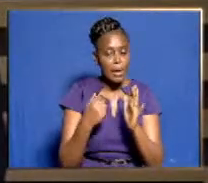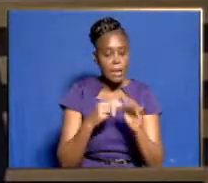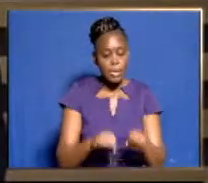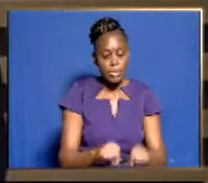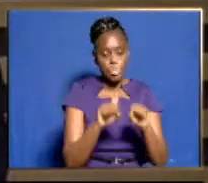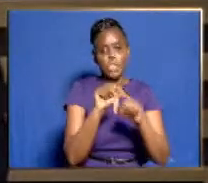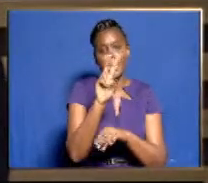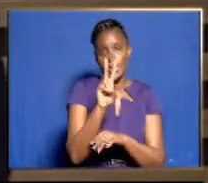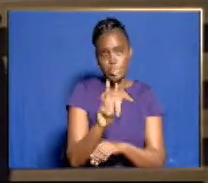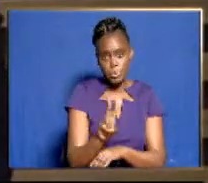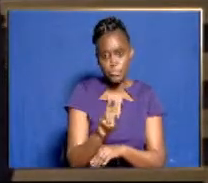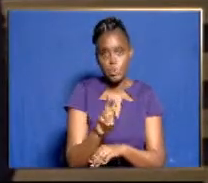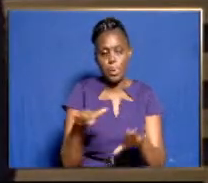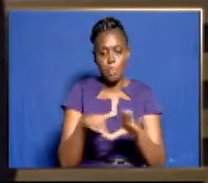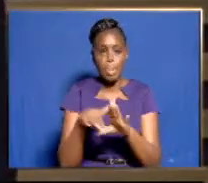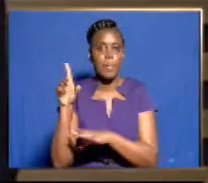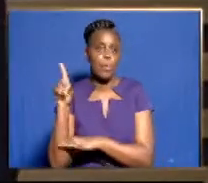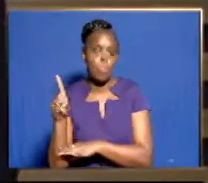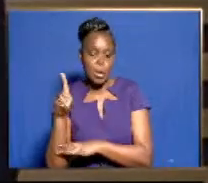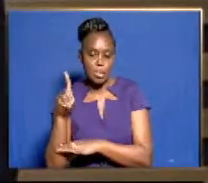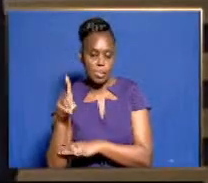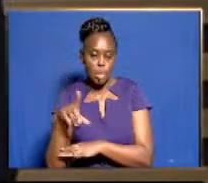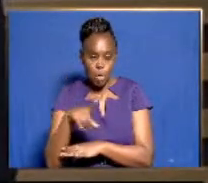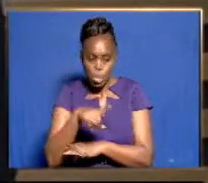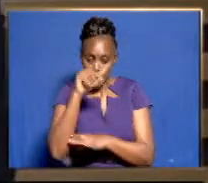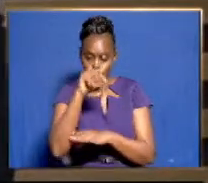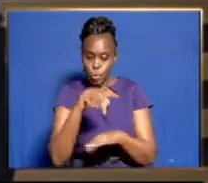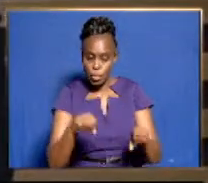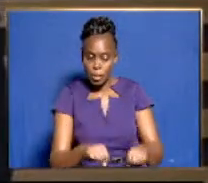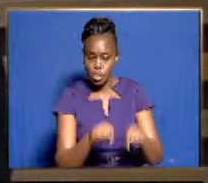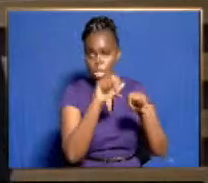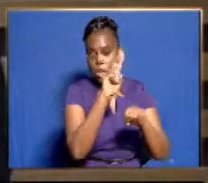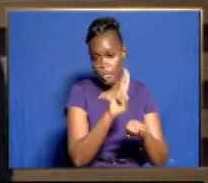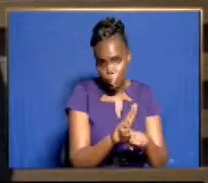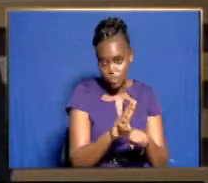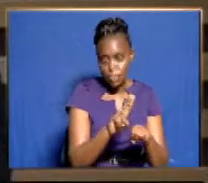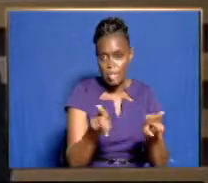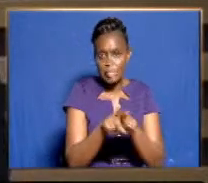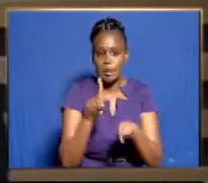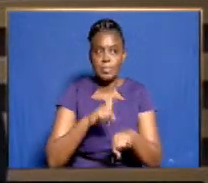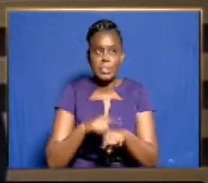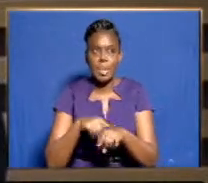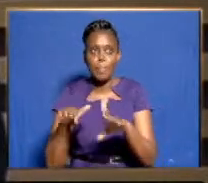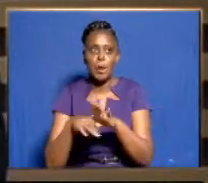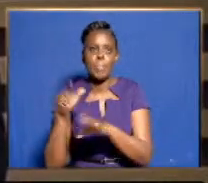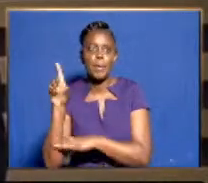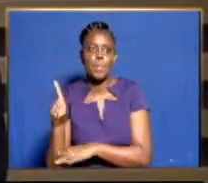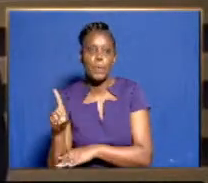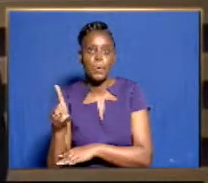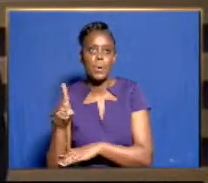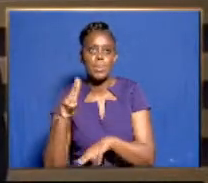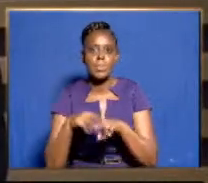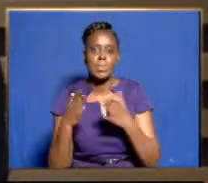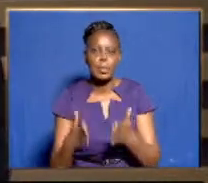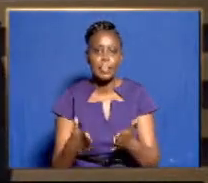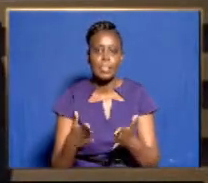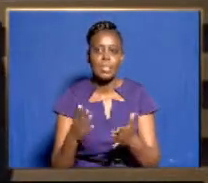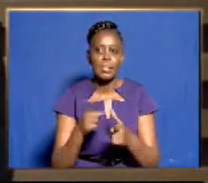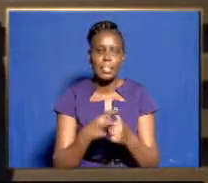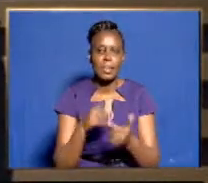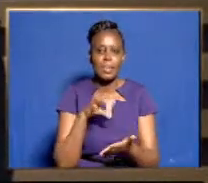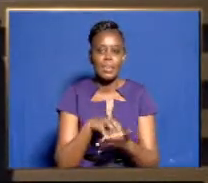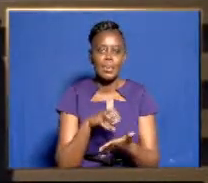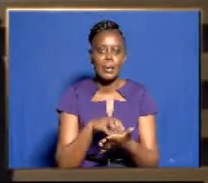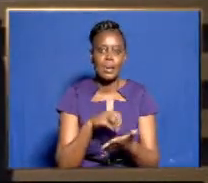chairs and 1 member speaking, so that we are not sitting here in vain. In that case, then we should